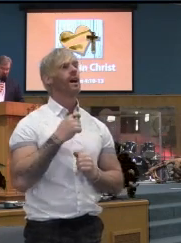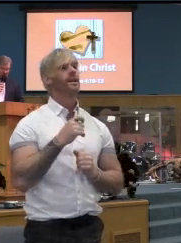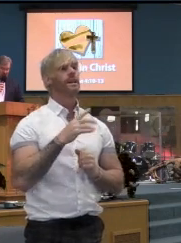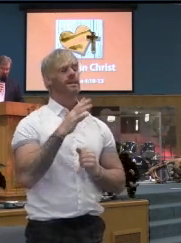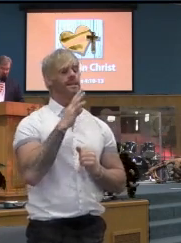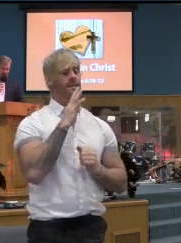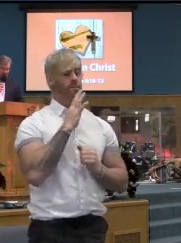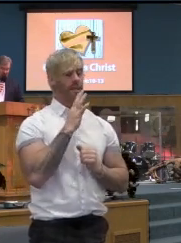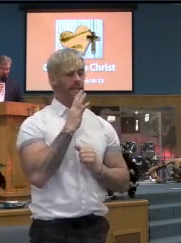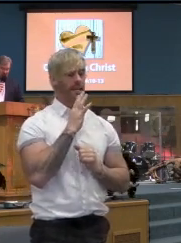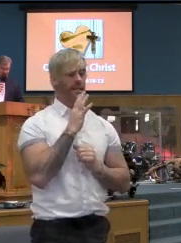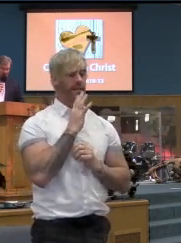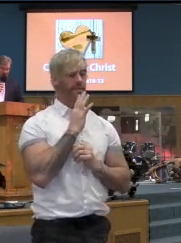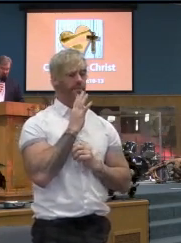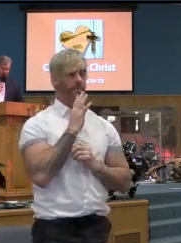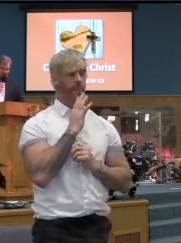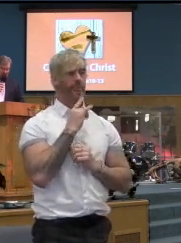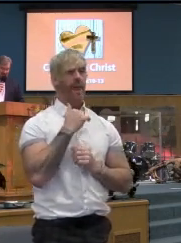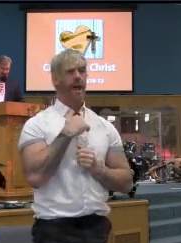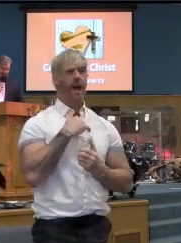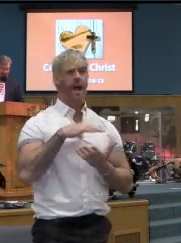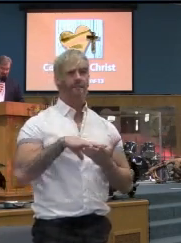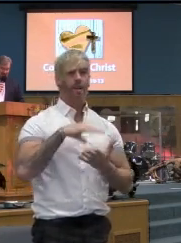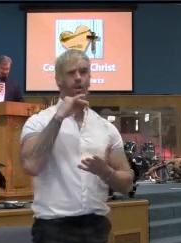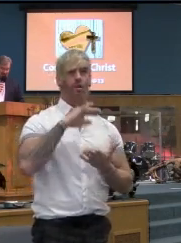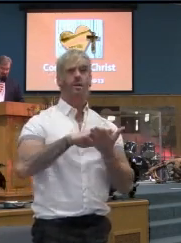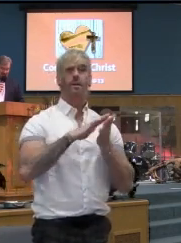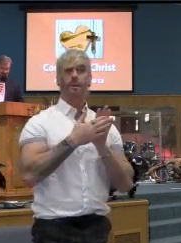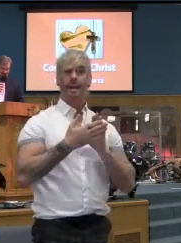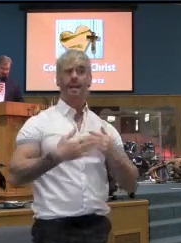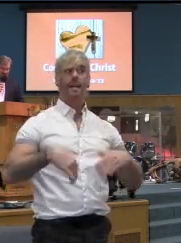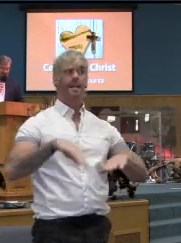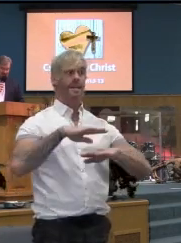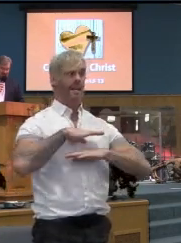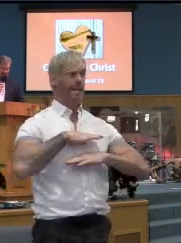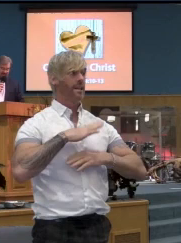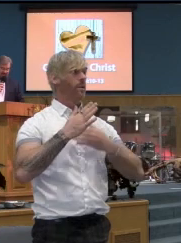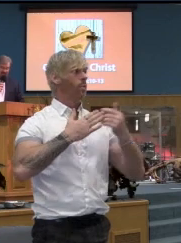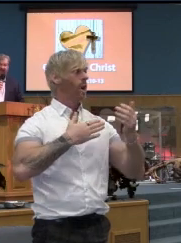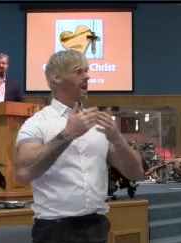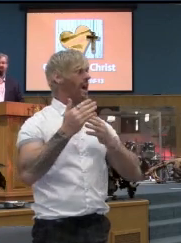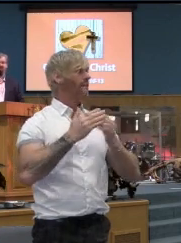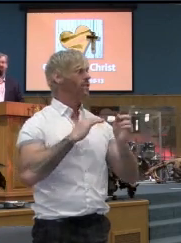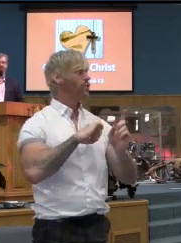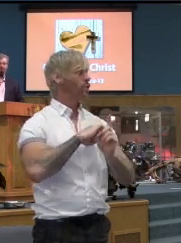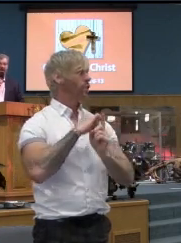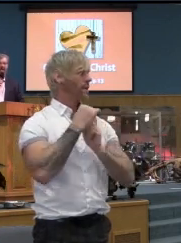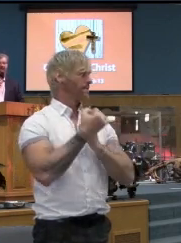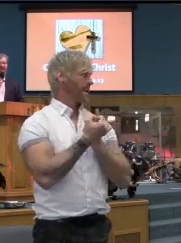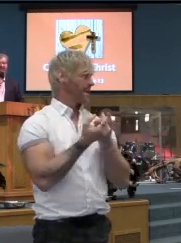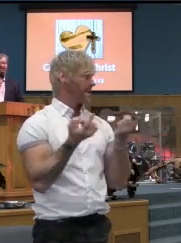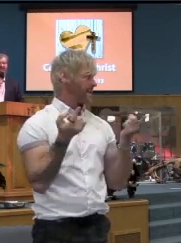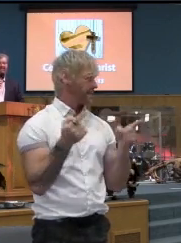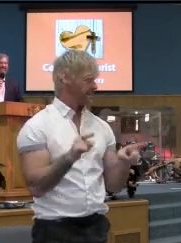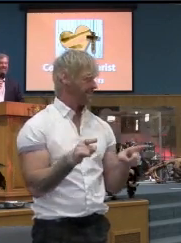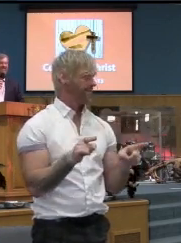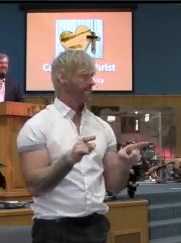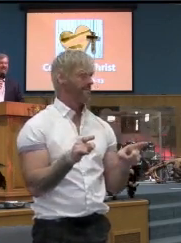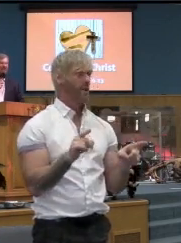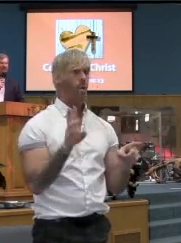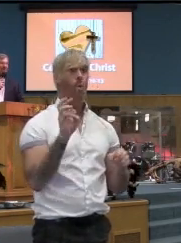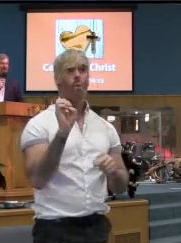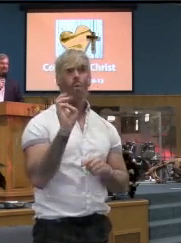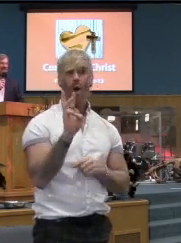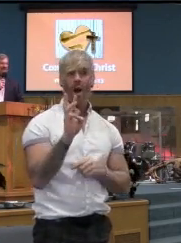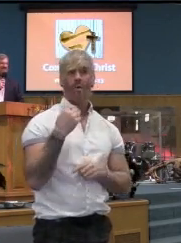want, for I have learned to be content in whatever circumstances I am in. Wow.